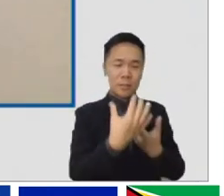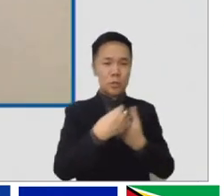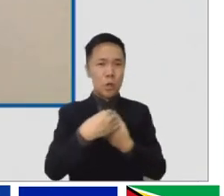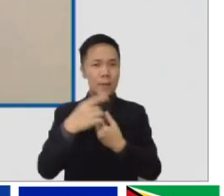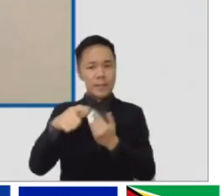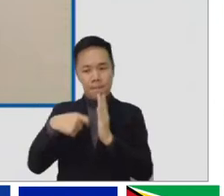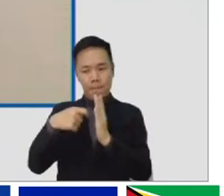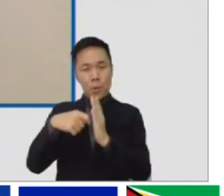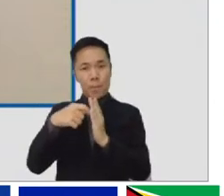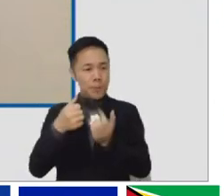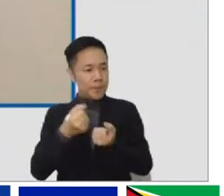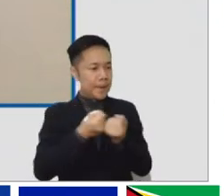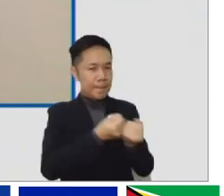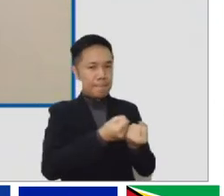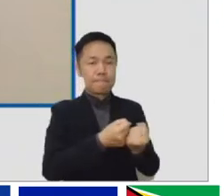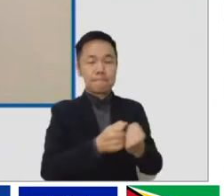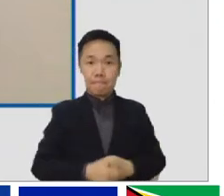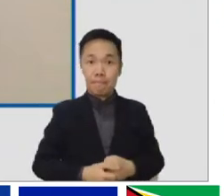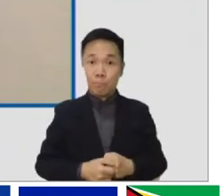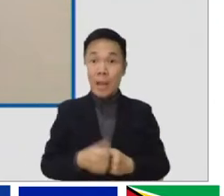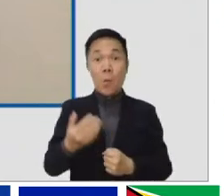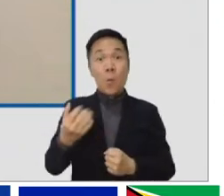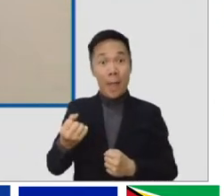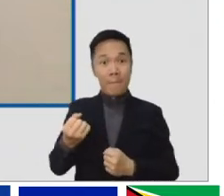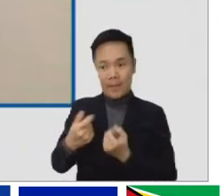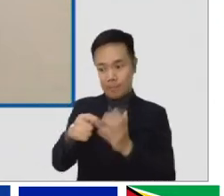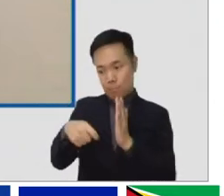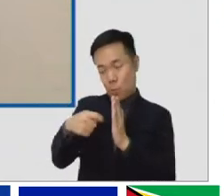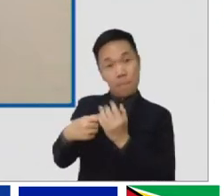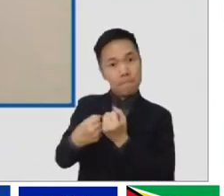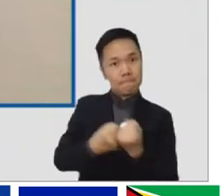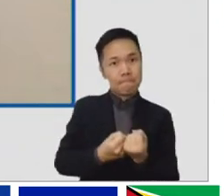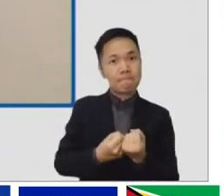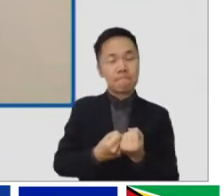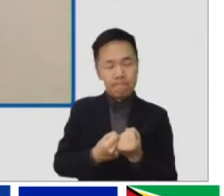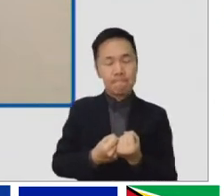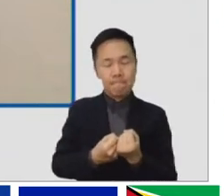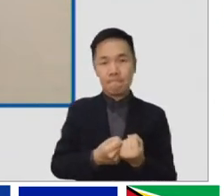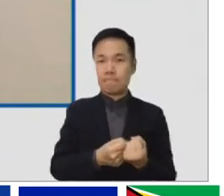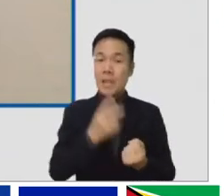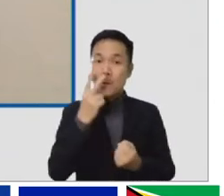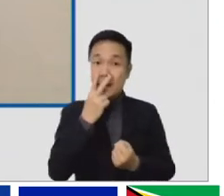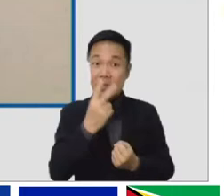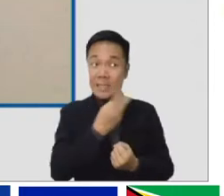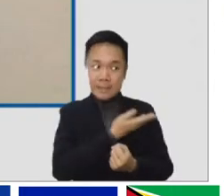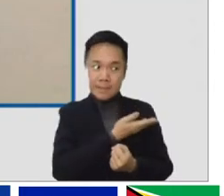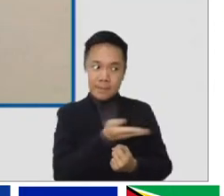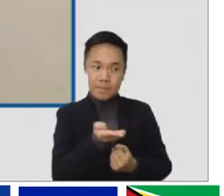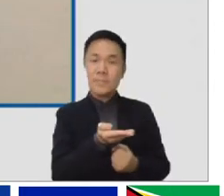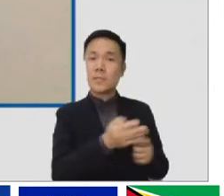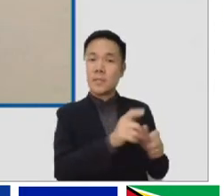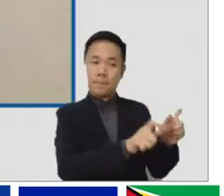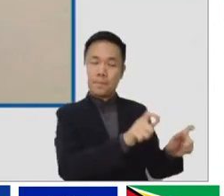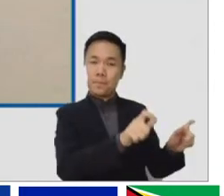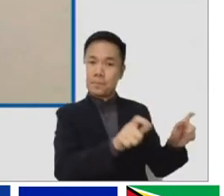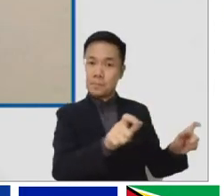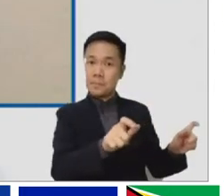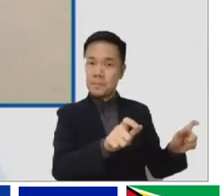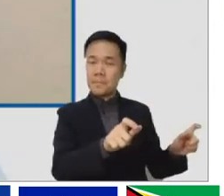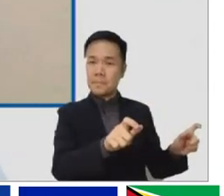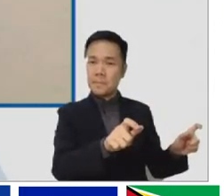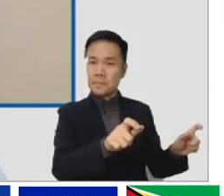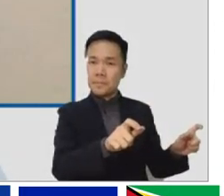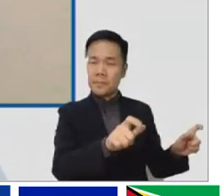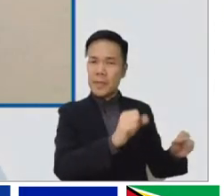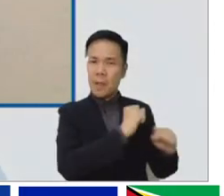support, we were able to, we think, identify and to protect those persons who might